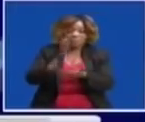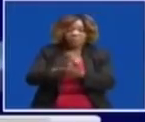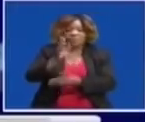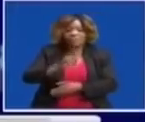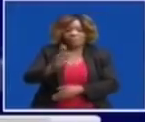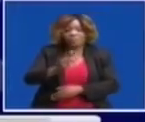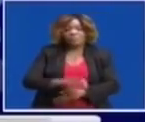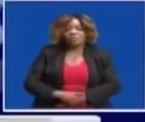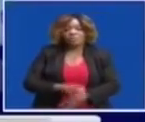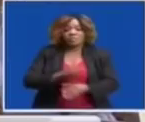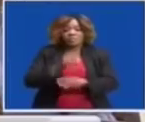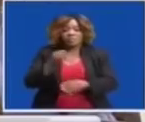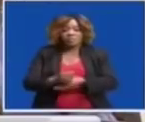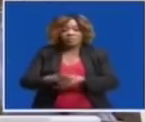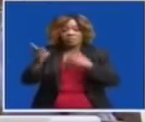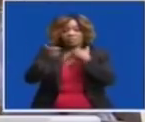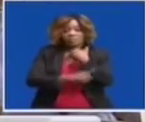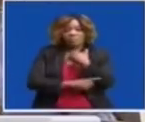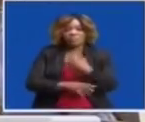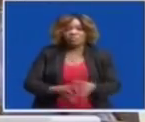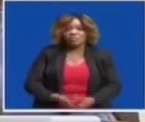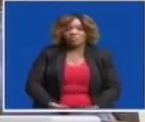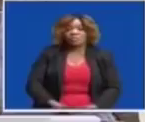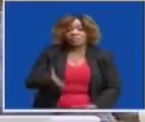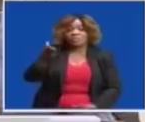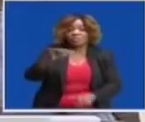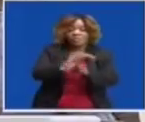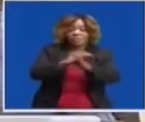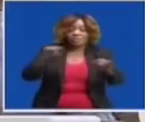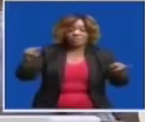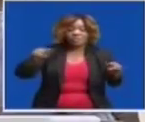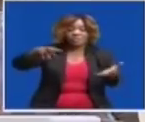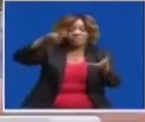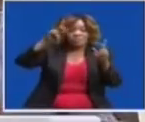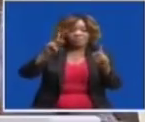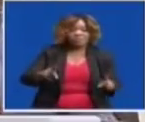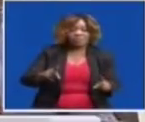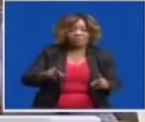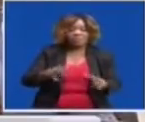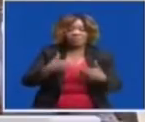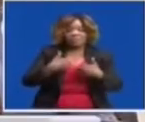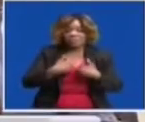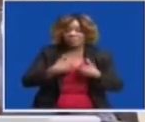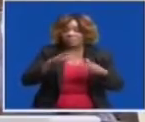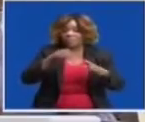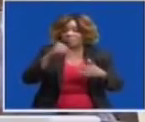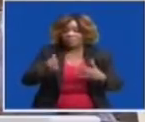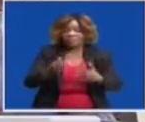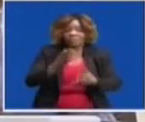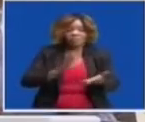so. Independent candidate doesn't have a party president, so why